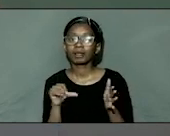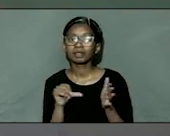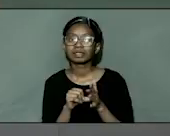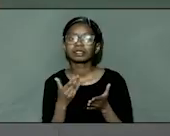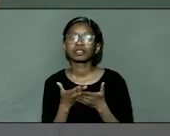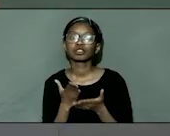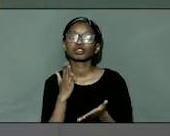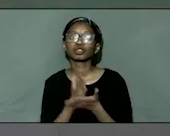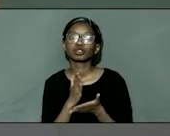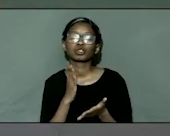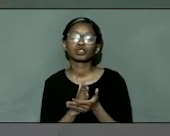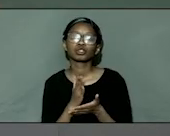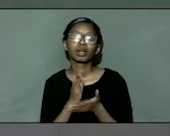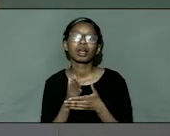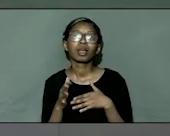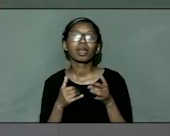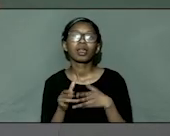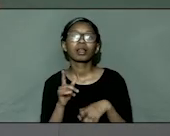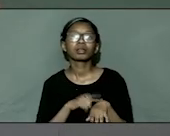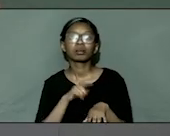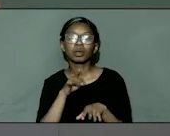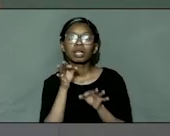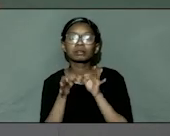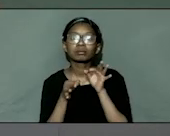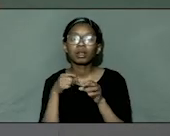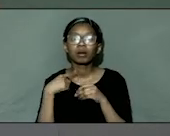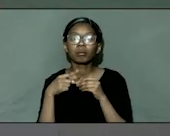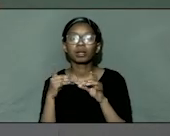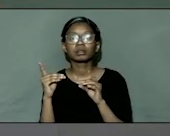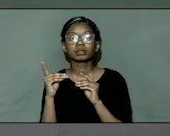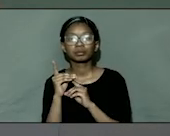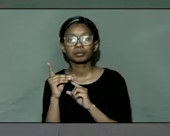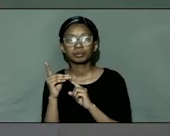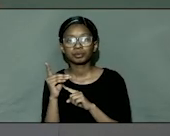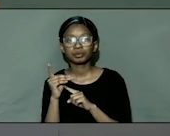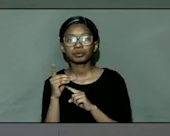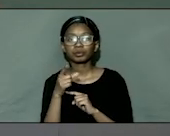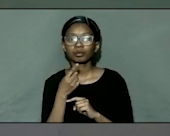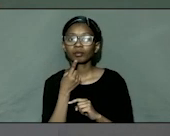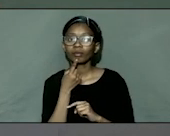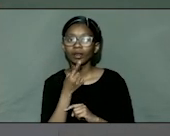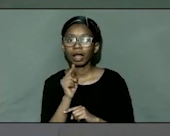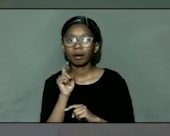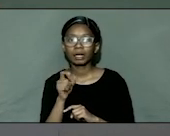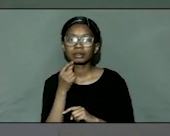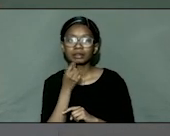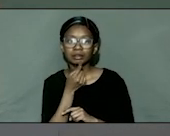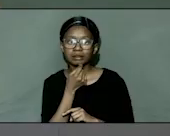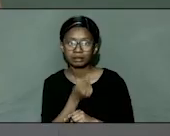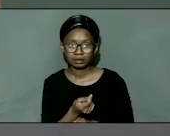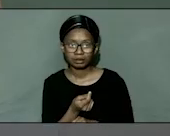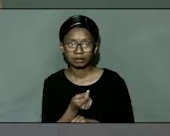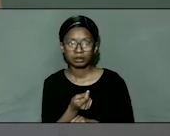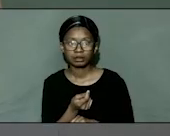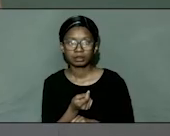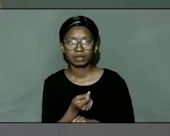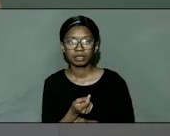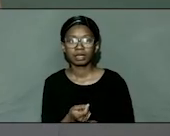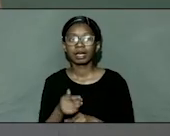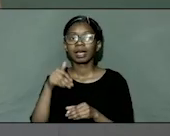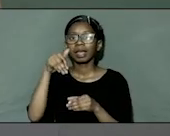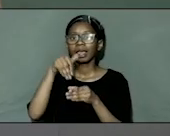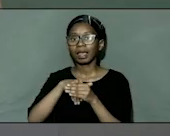ensure that when you talk about Darwinism, your opening statement, it must state that it is in a what? In